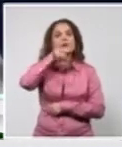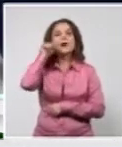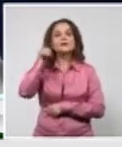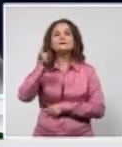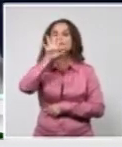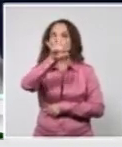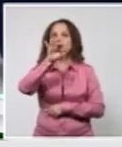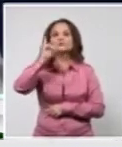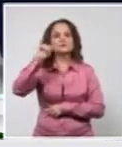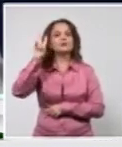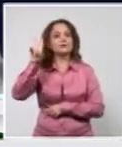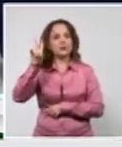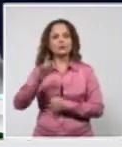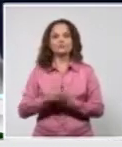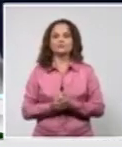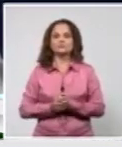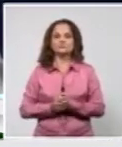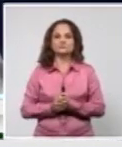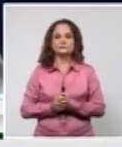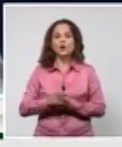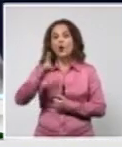370 in Manuel Fajardo Hospital,